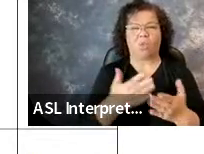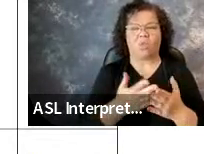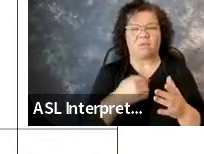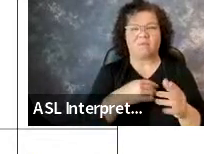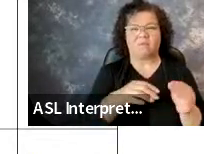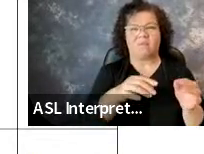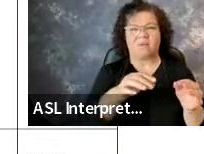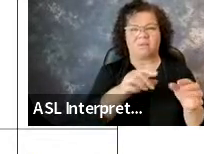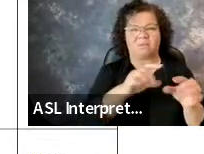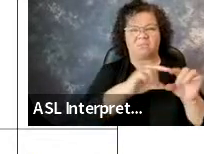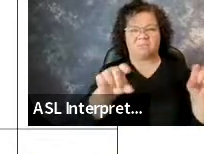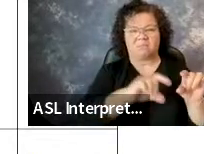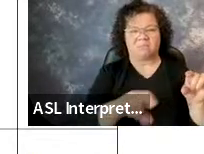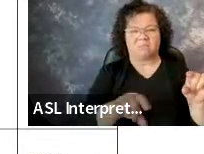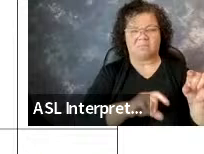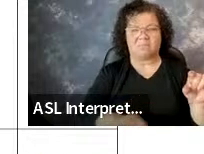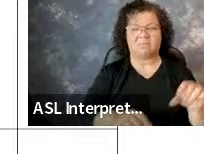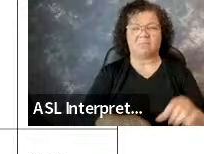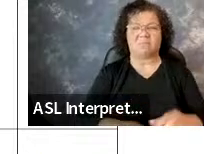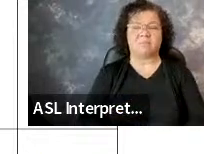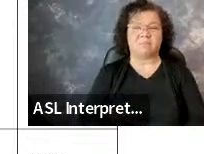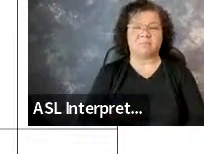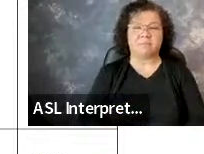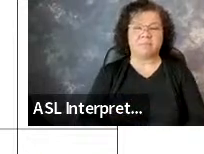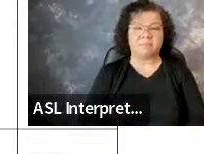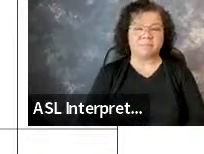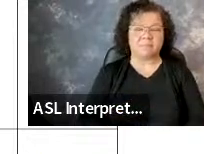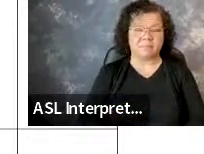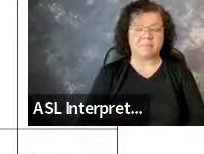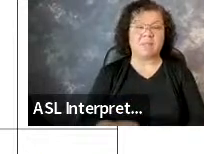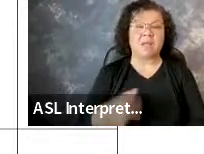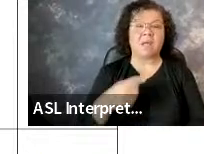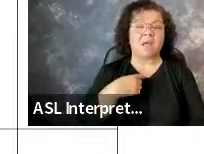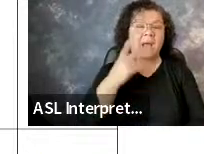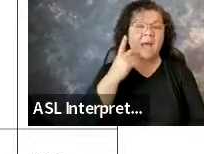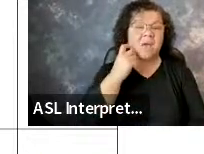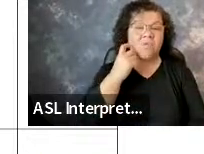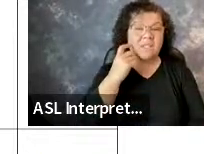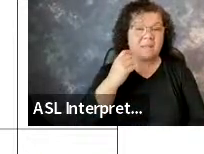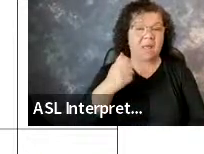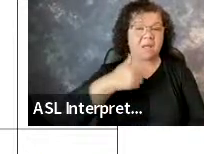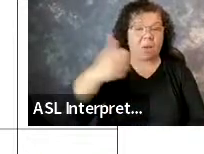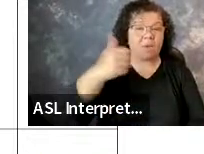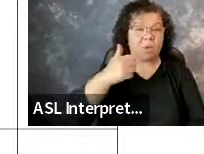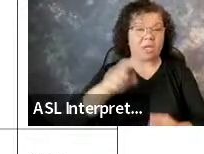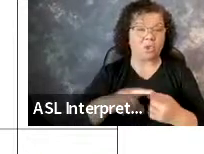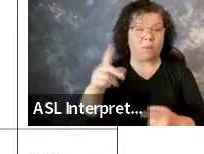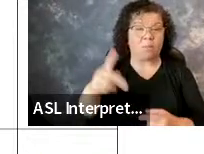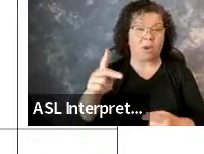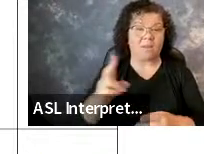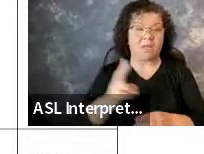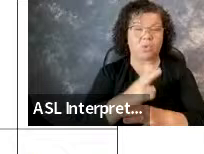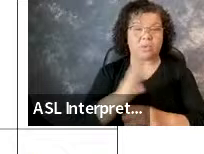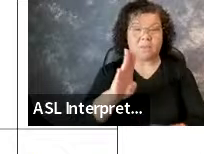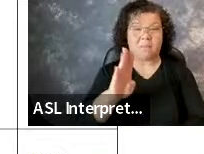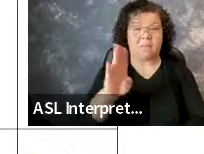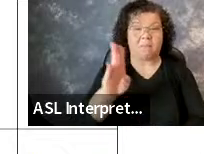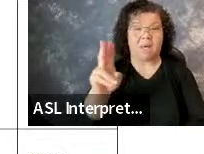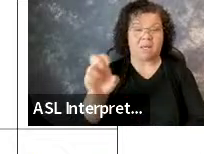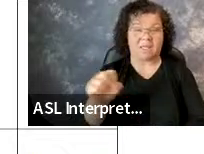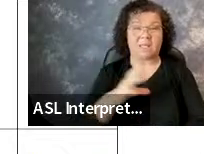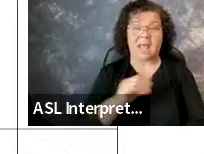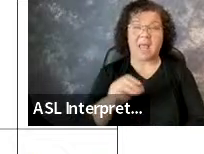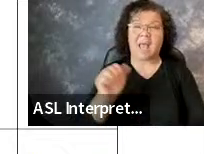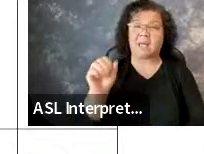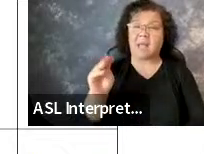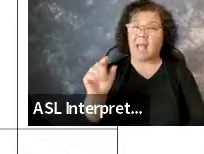This is more broad, but I just want to bring it up. I've recently been commuting to Portland more frequently, taking the bus, and Amtrak has